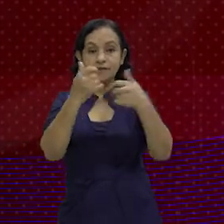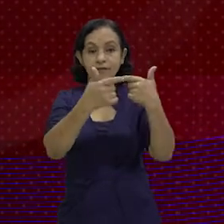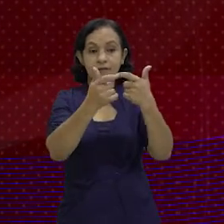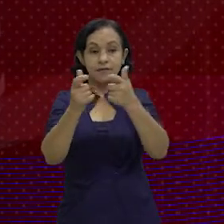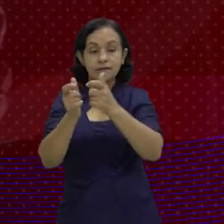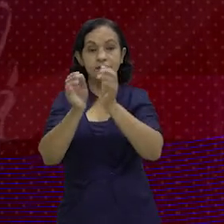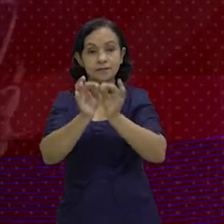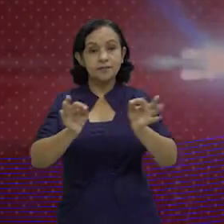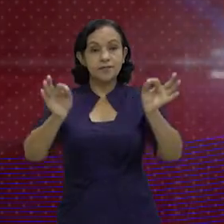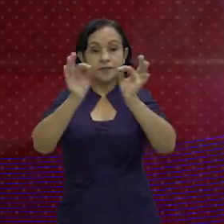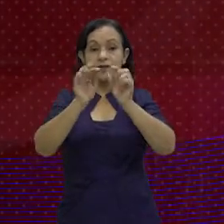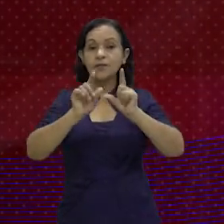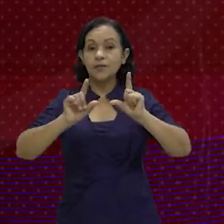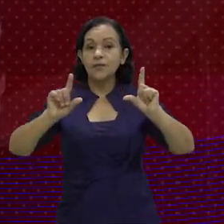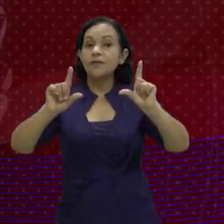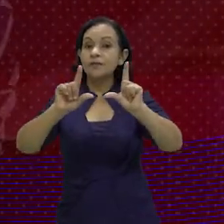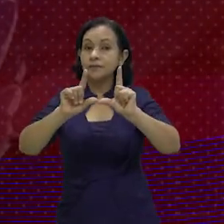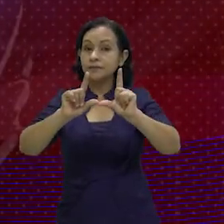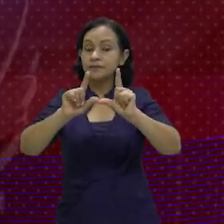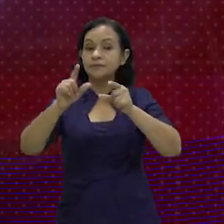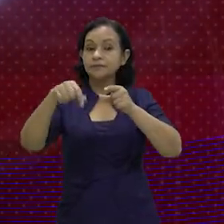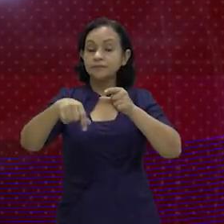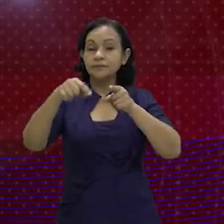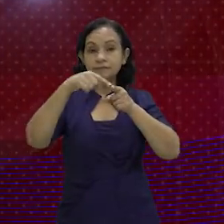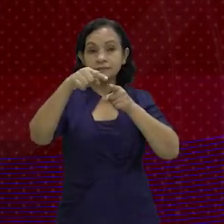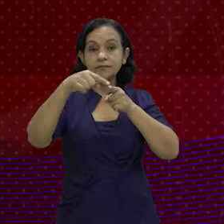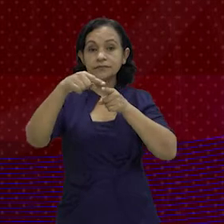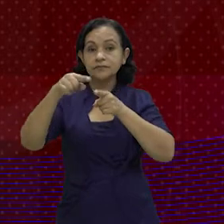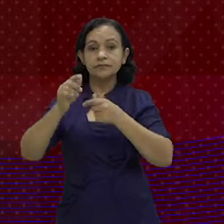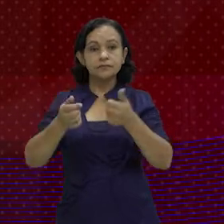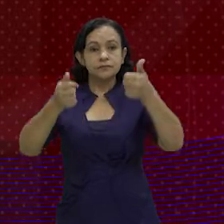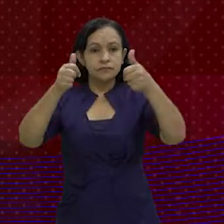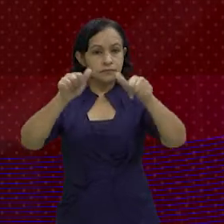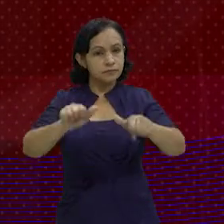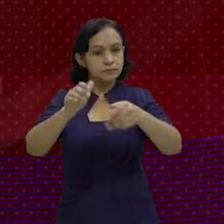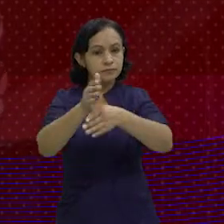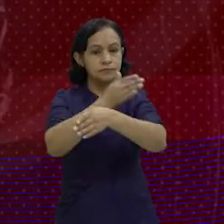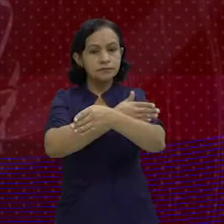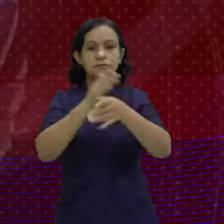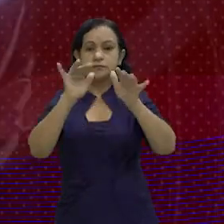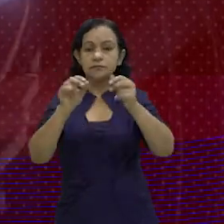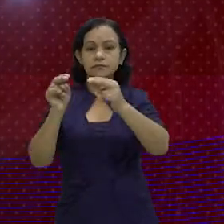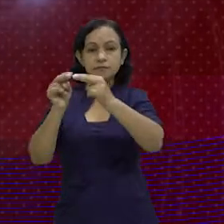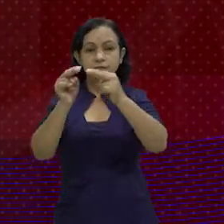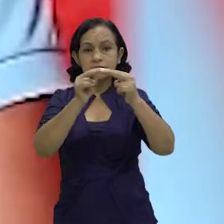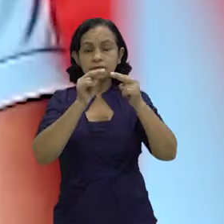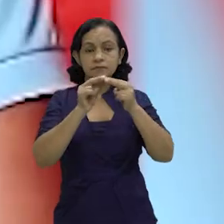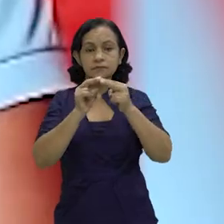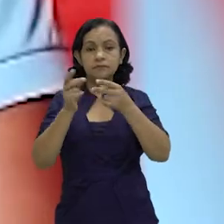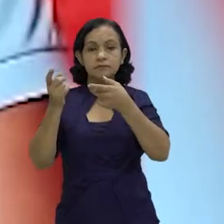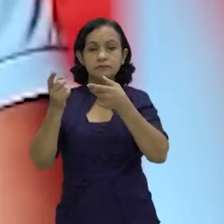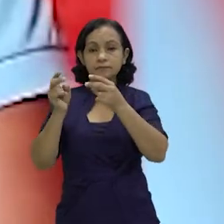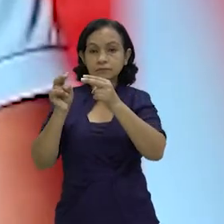sectors that in our municipality we have established articulation and